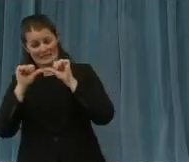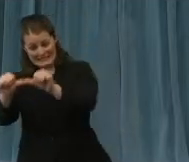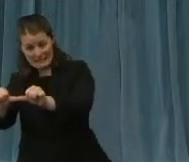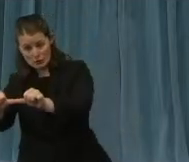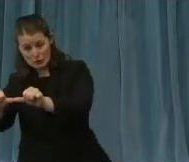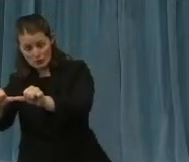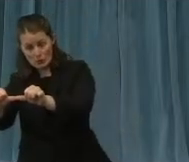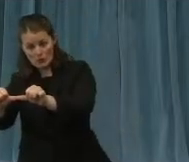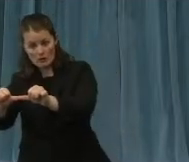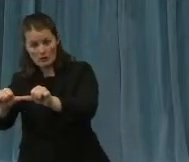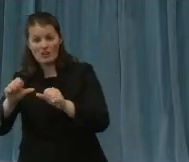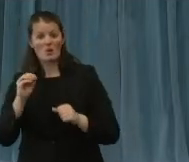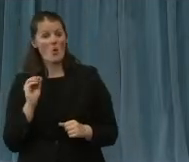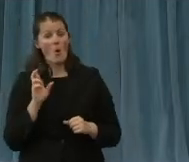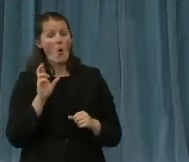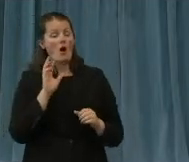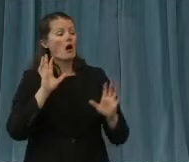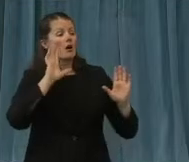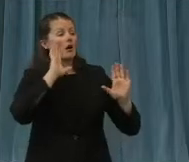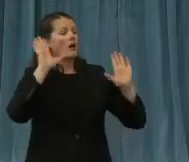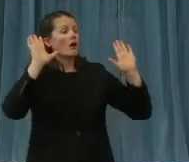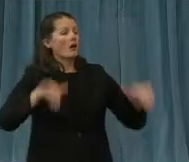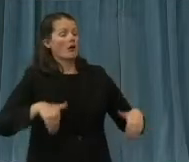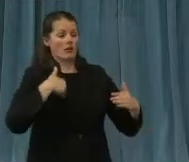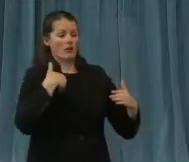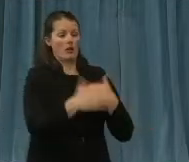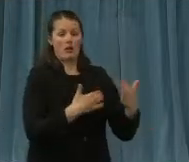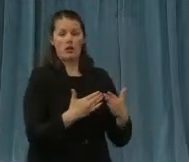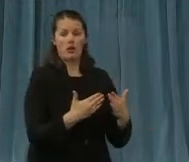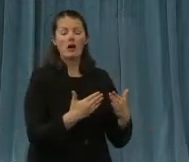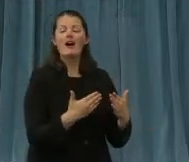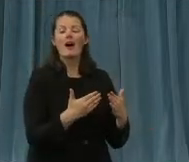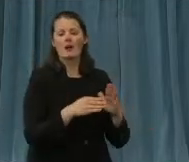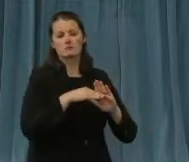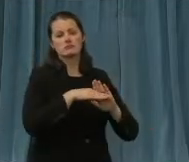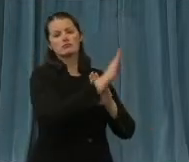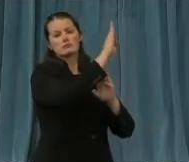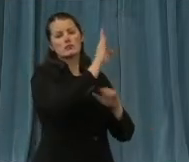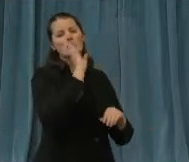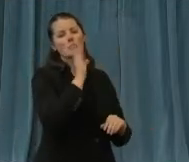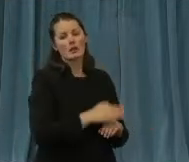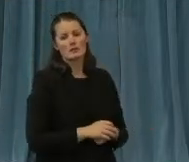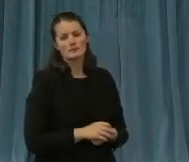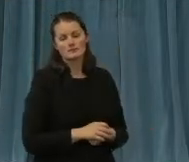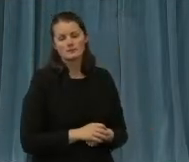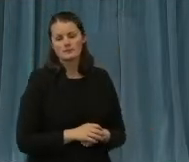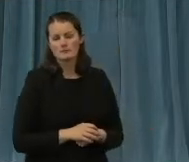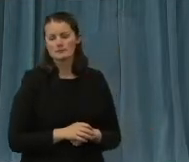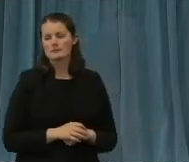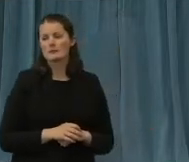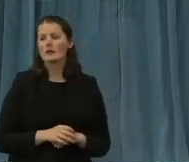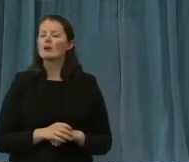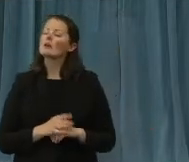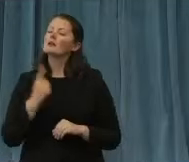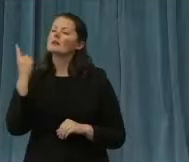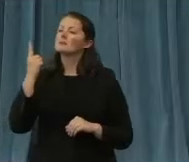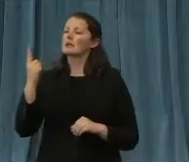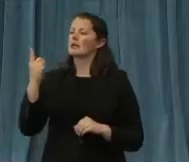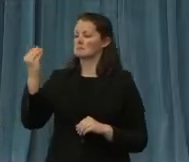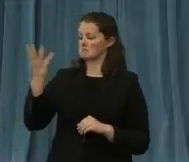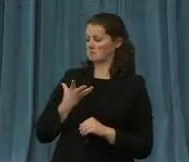more obstructive path. A lot of people have been sharing this analogy recently with me, and I think it's